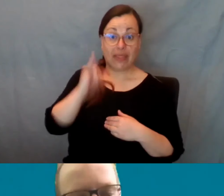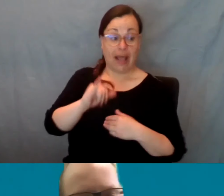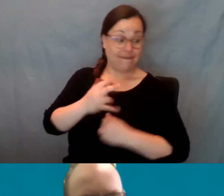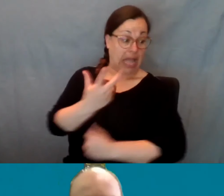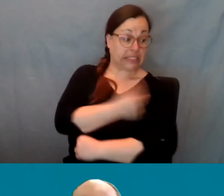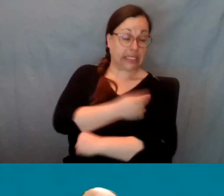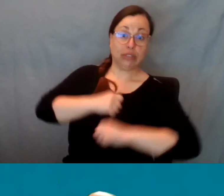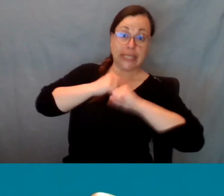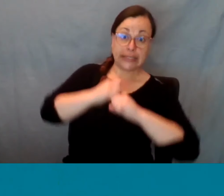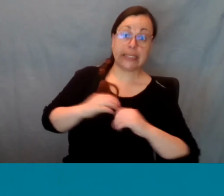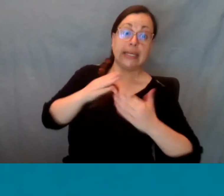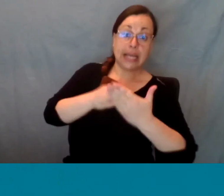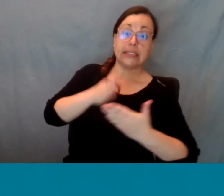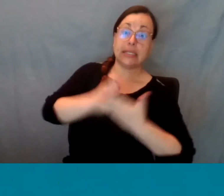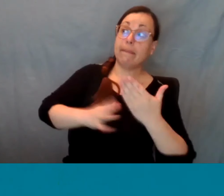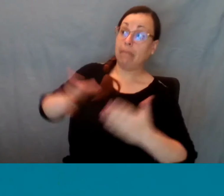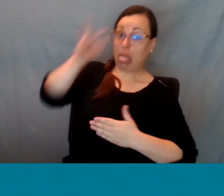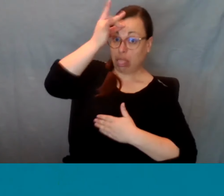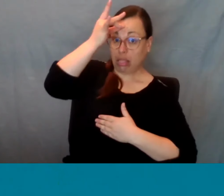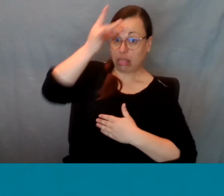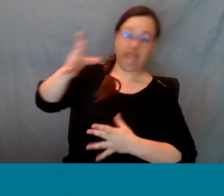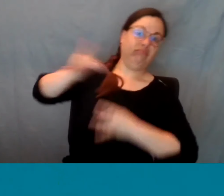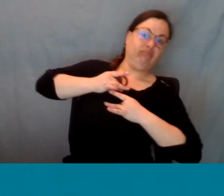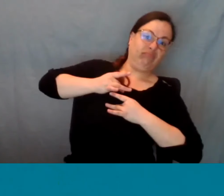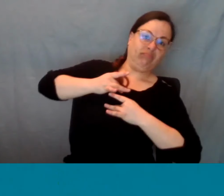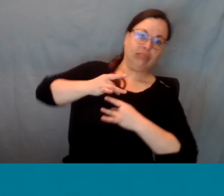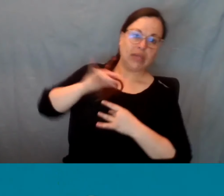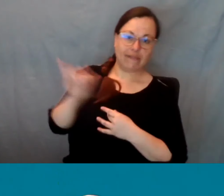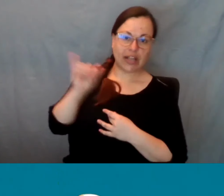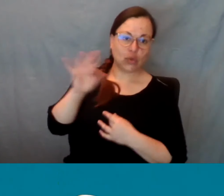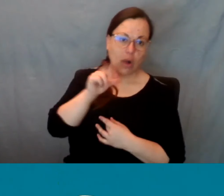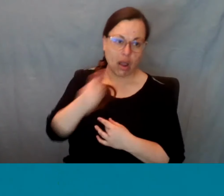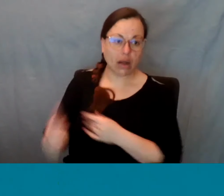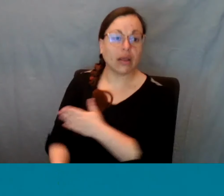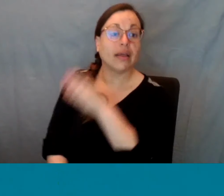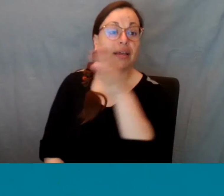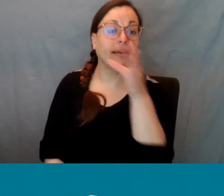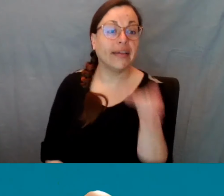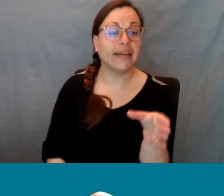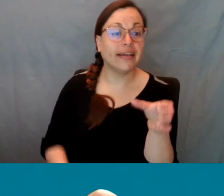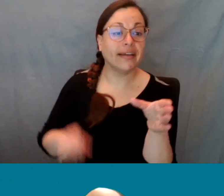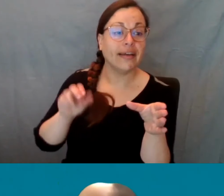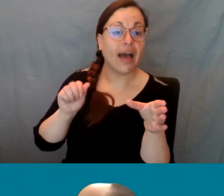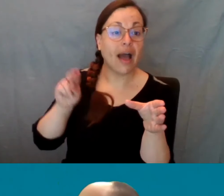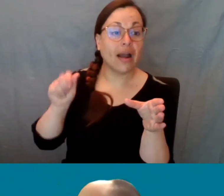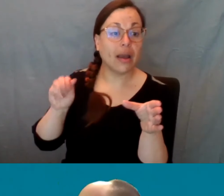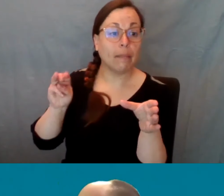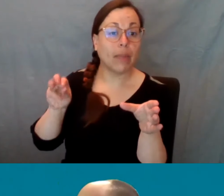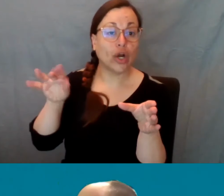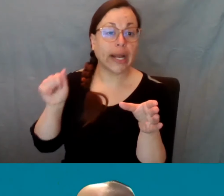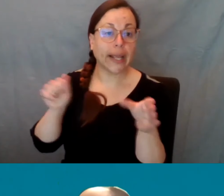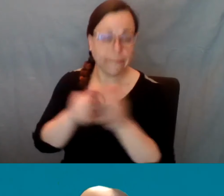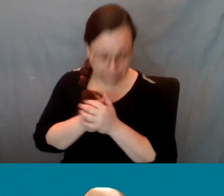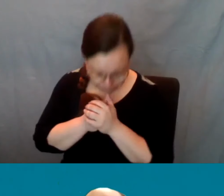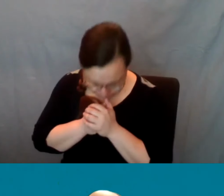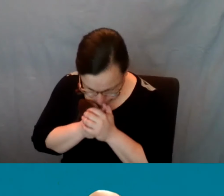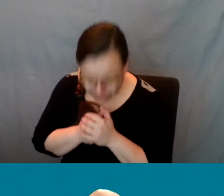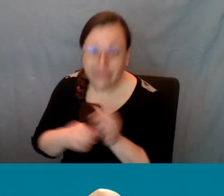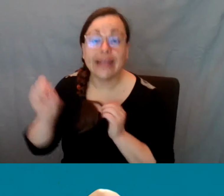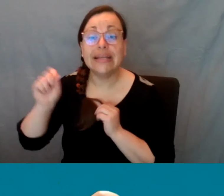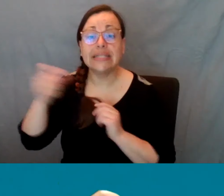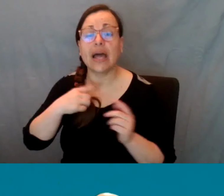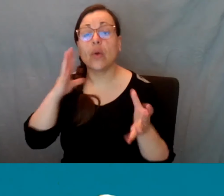do. You want to add, Ana Maria? Yes, I would like to add this to the audience. While this is very